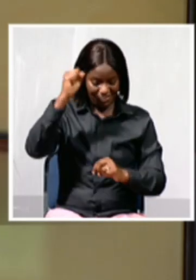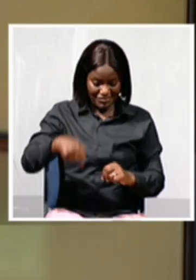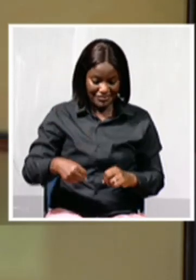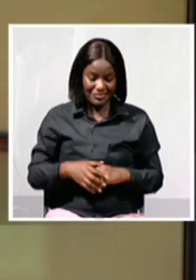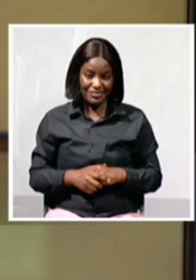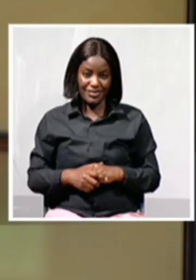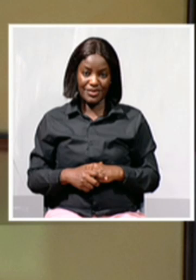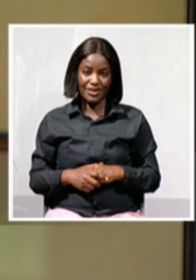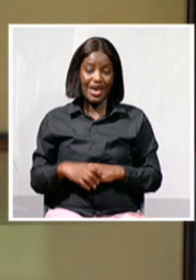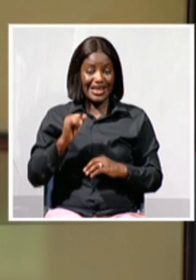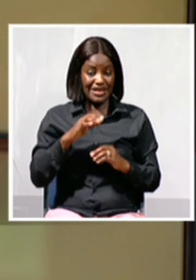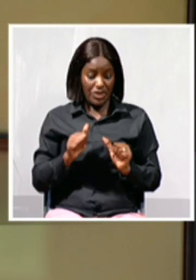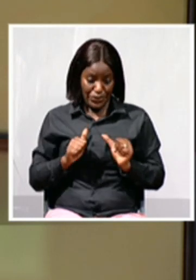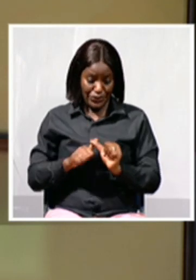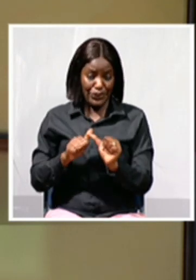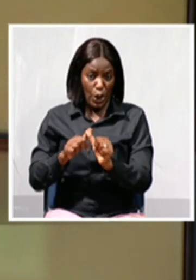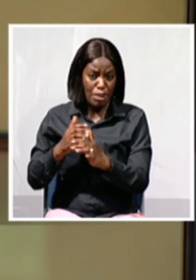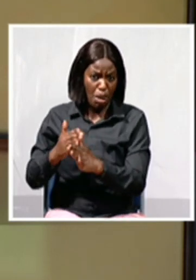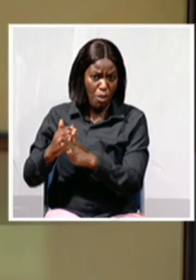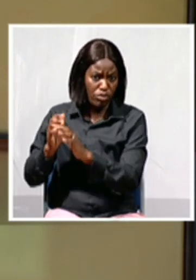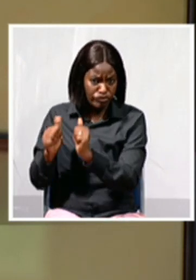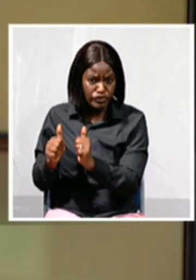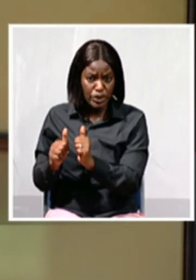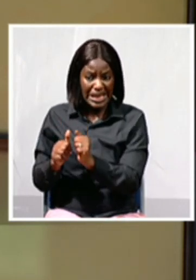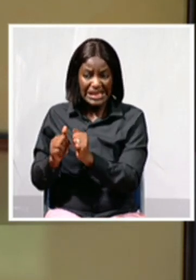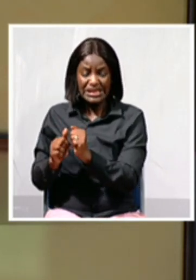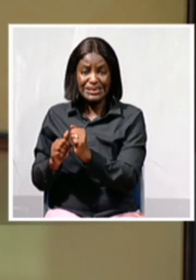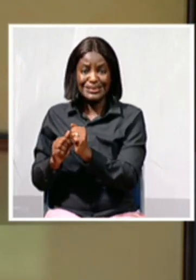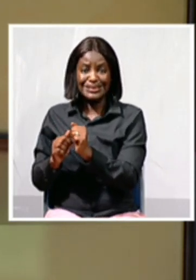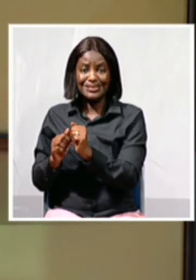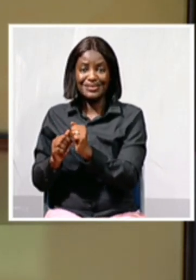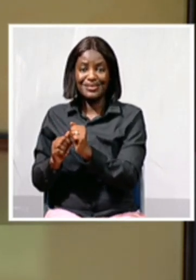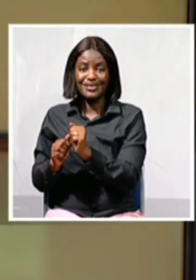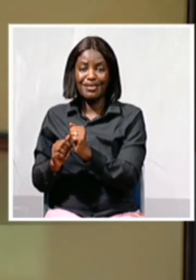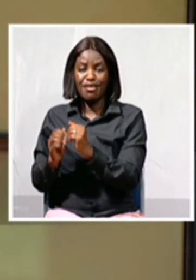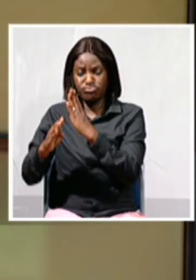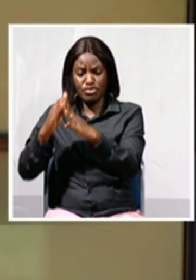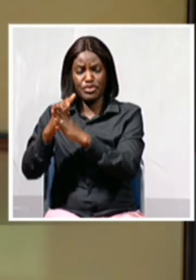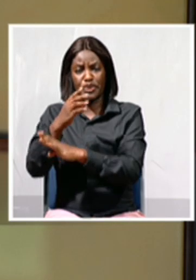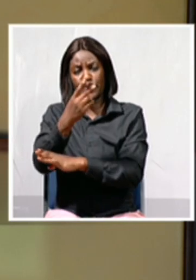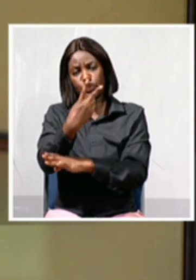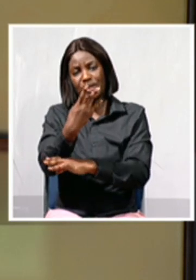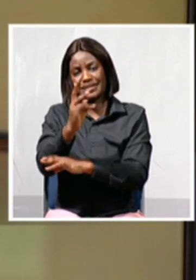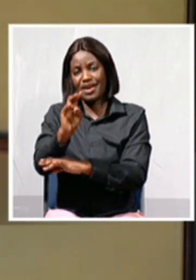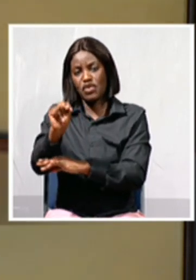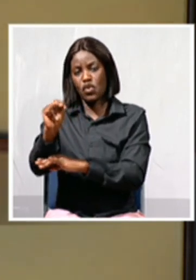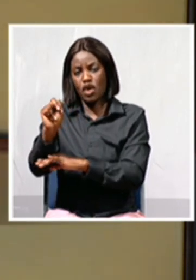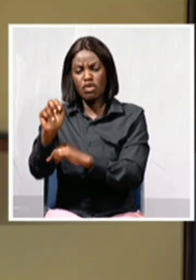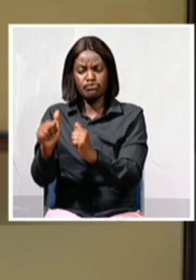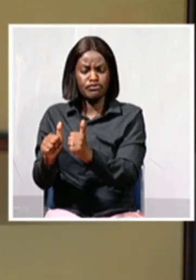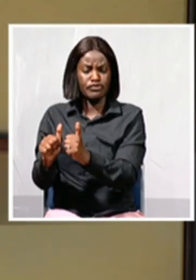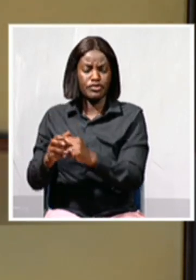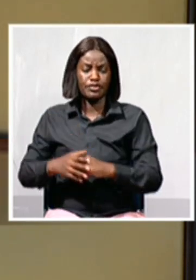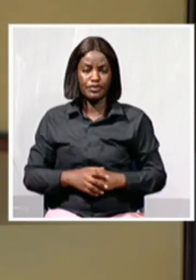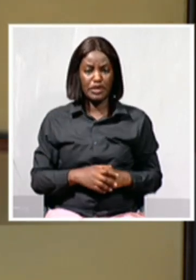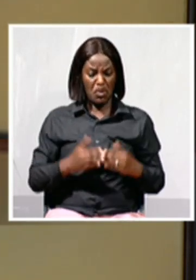if they keep up with that good work until we get to the ballot, then that will be great. But, as for us as